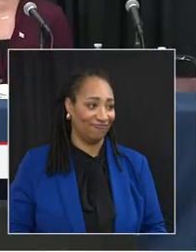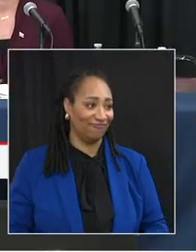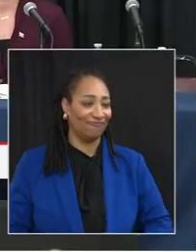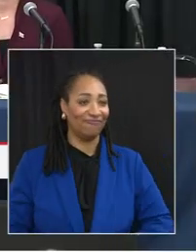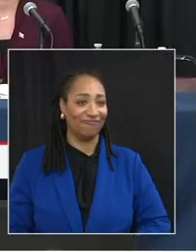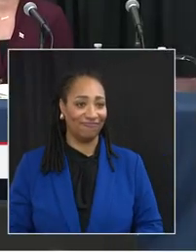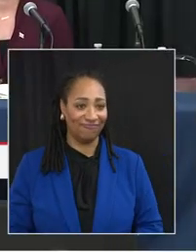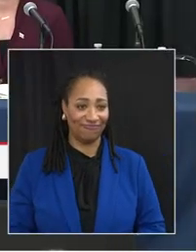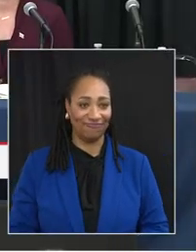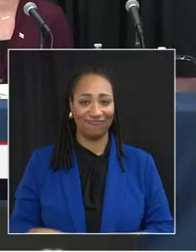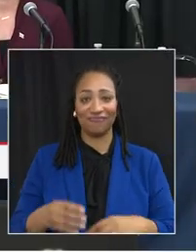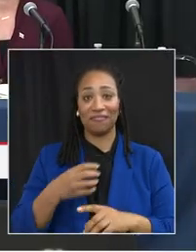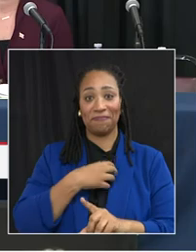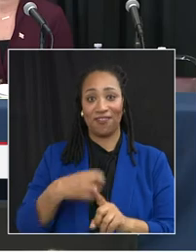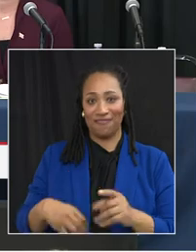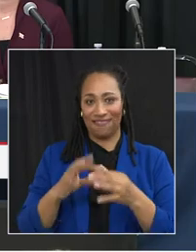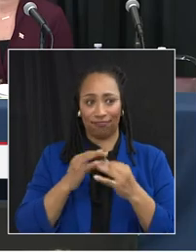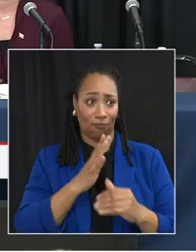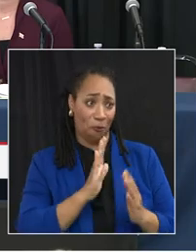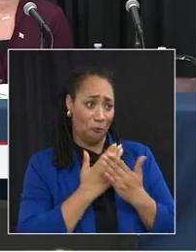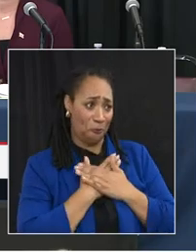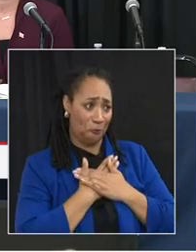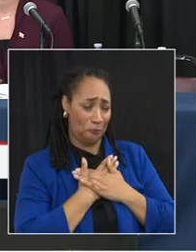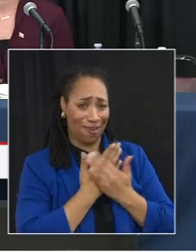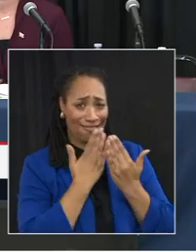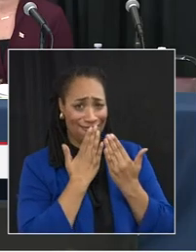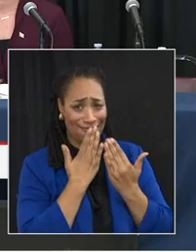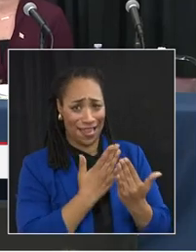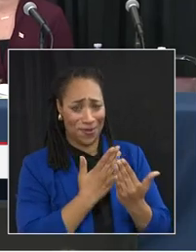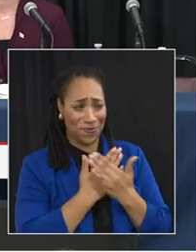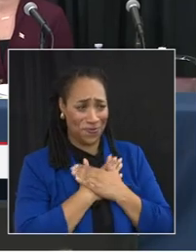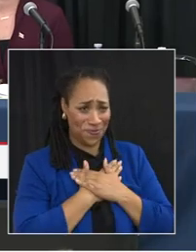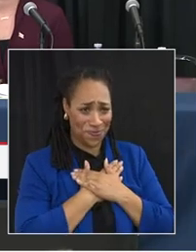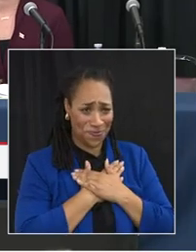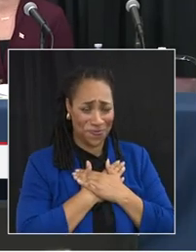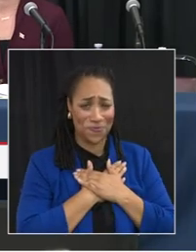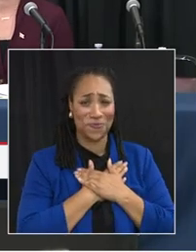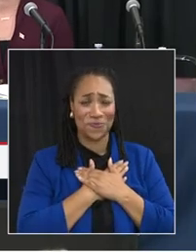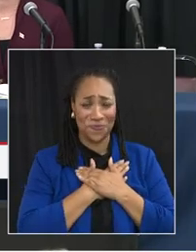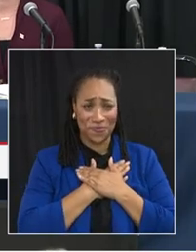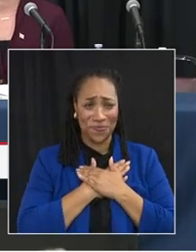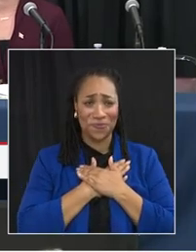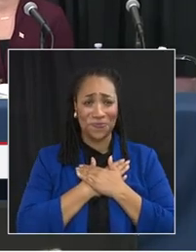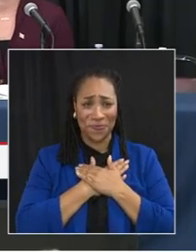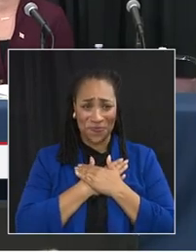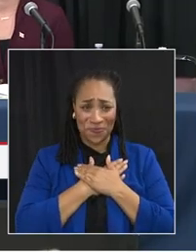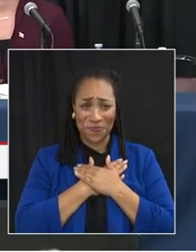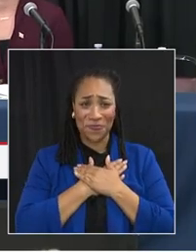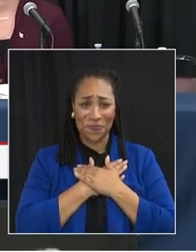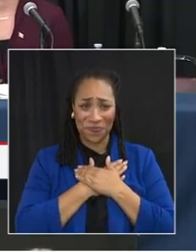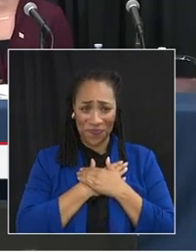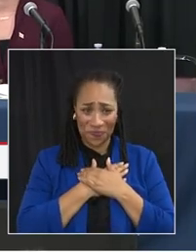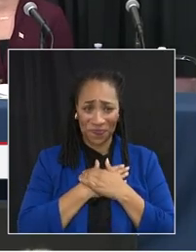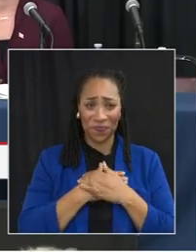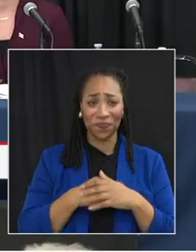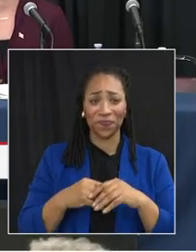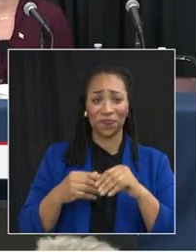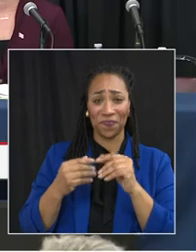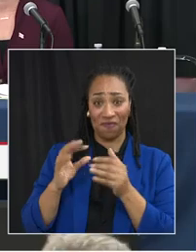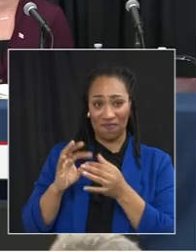And I'm sorry, we'll go back now to Miss Agnes at the Hayes Senior Wellness. Agnes, are you on the phone? We can hear you now, Miss Agnes.